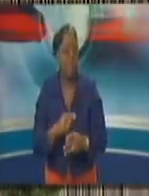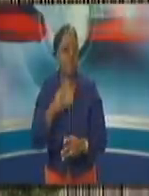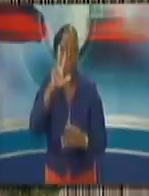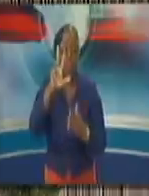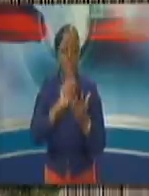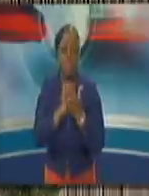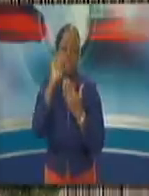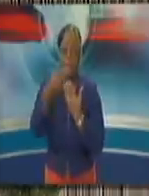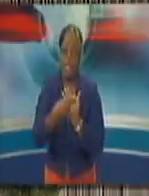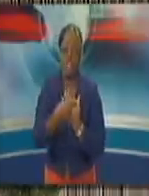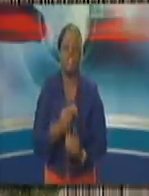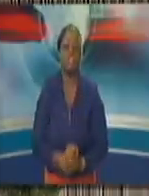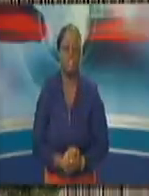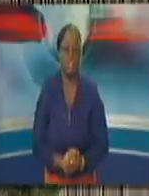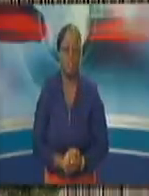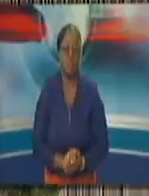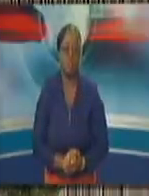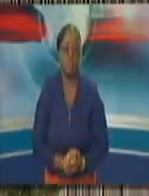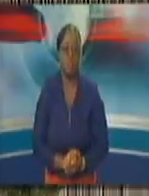you very much.